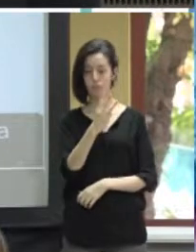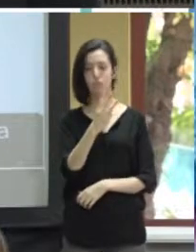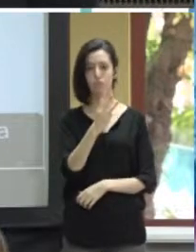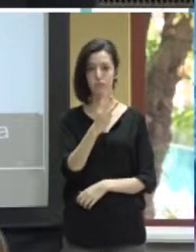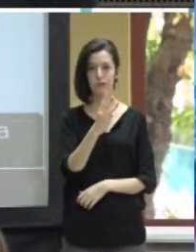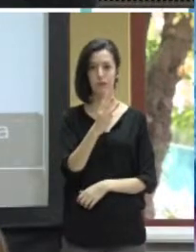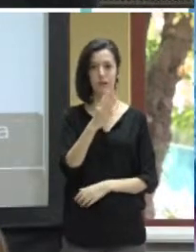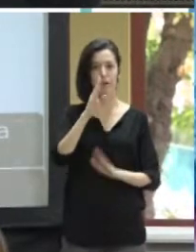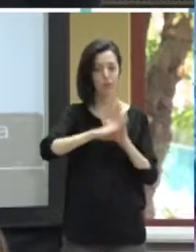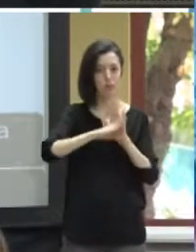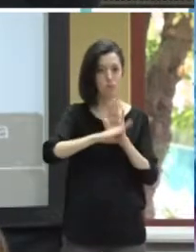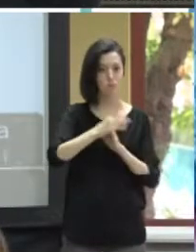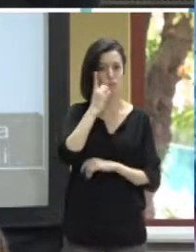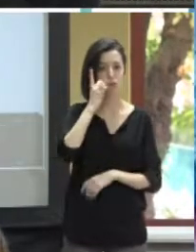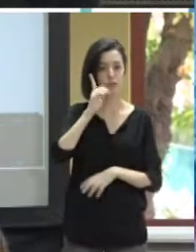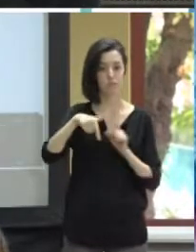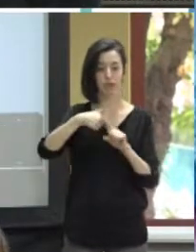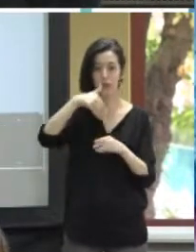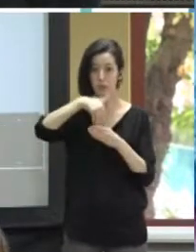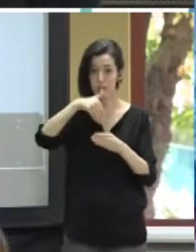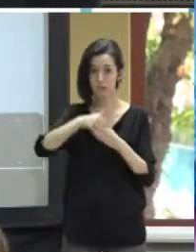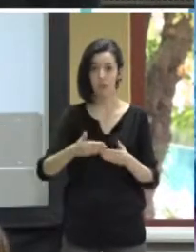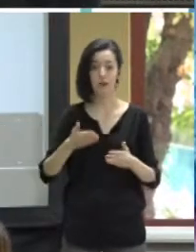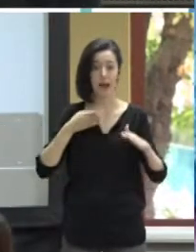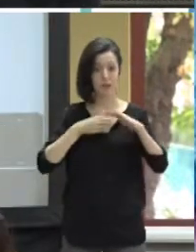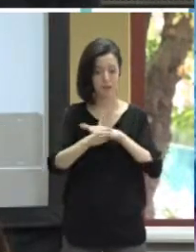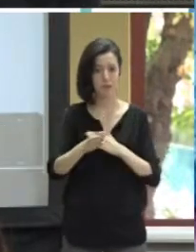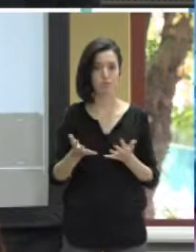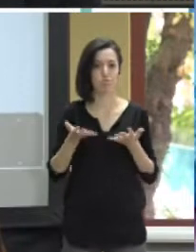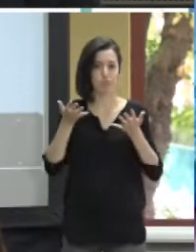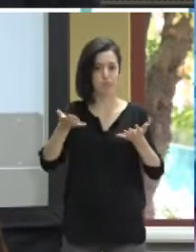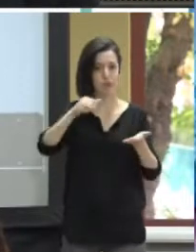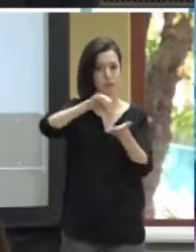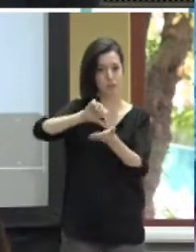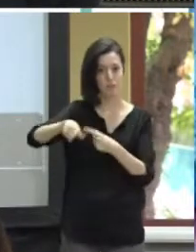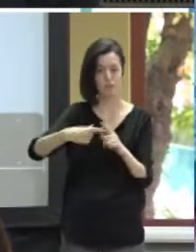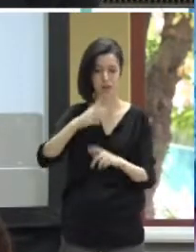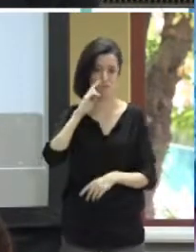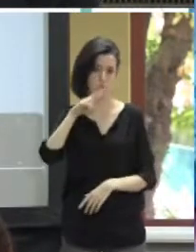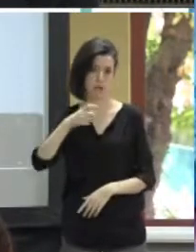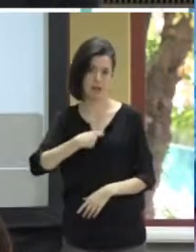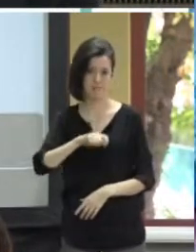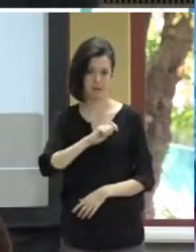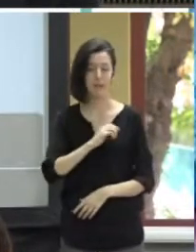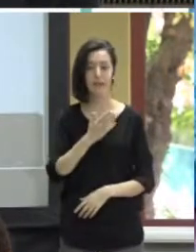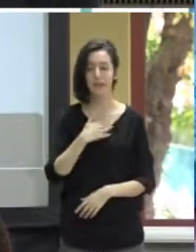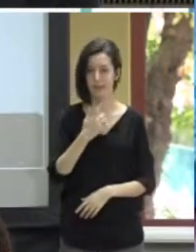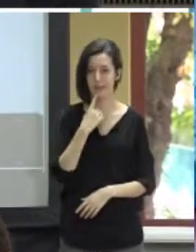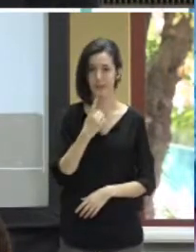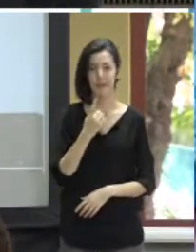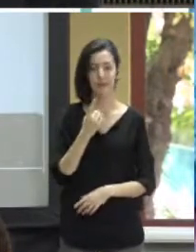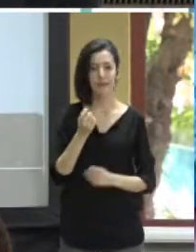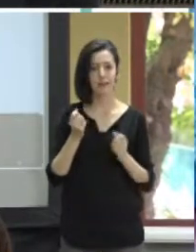our intention is in 3 years' time to include or to transfer the most amount